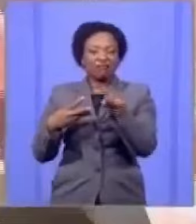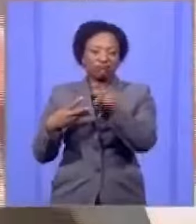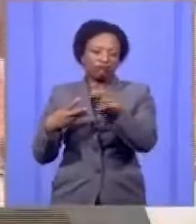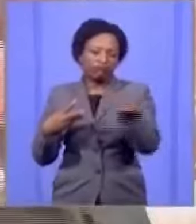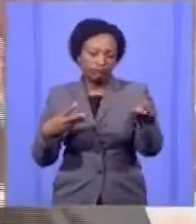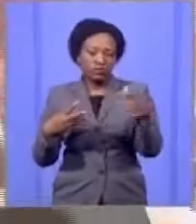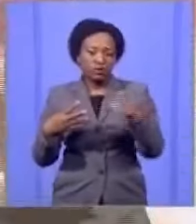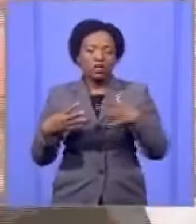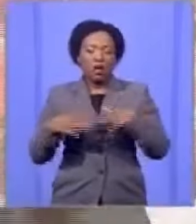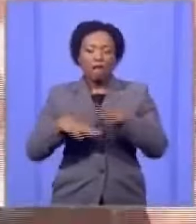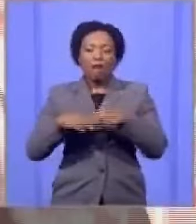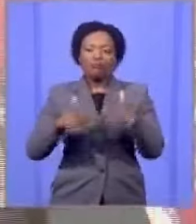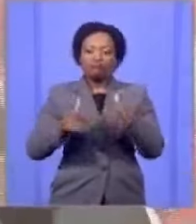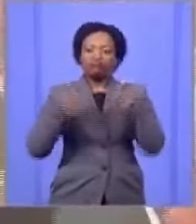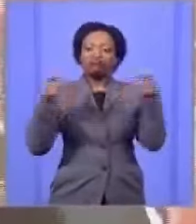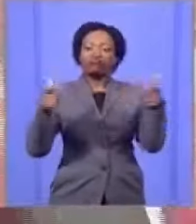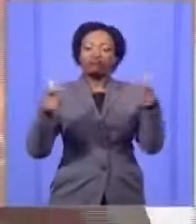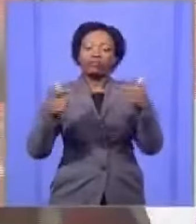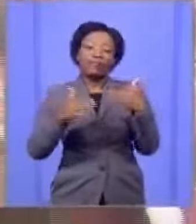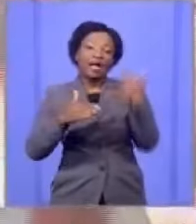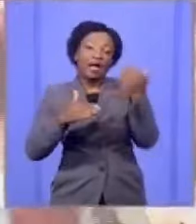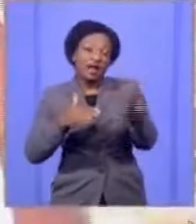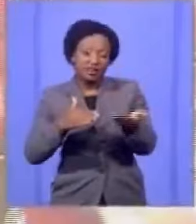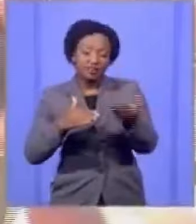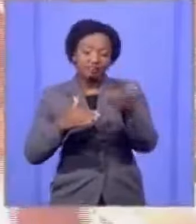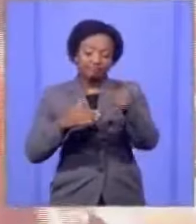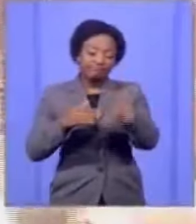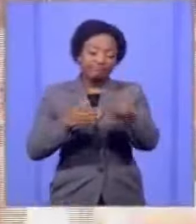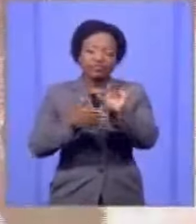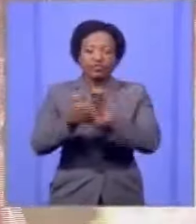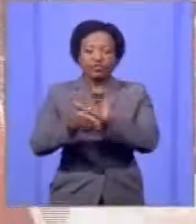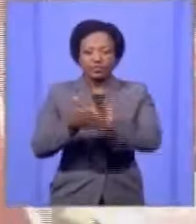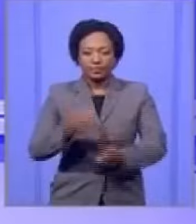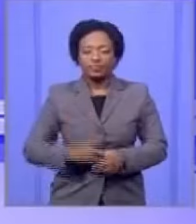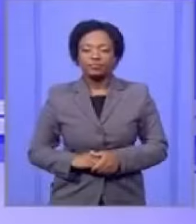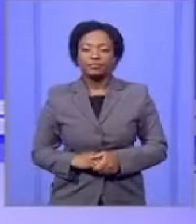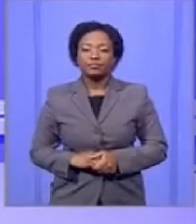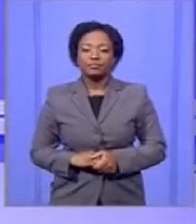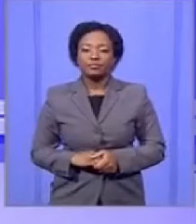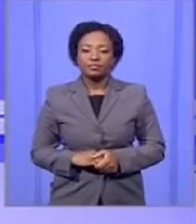go oketsa palo eno morago ga ditlhopho tsa monongwaga.